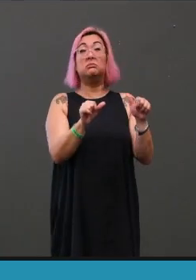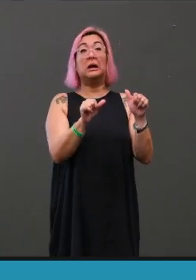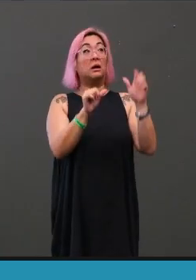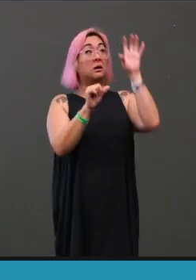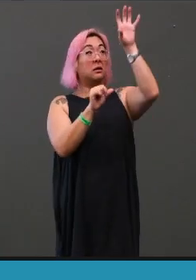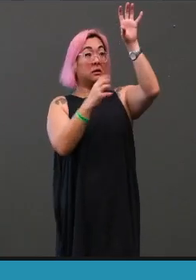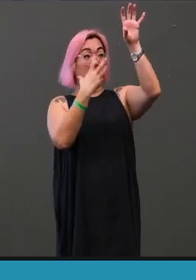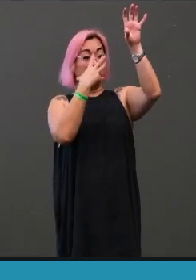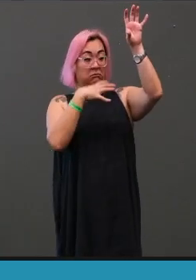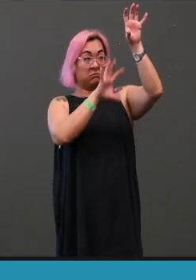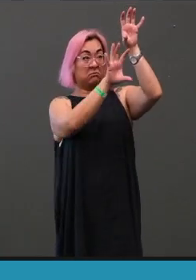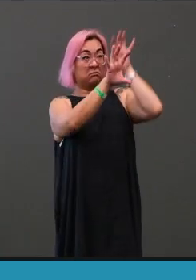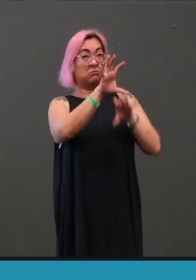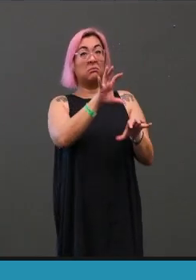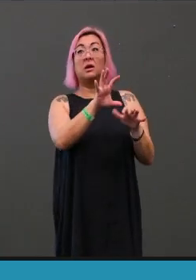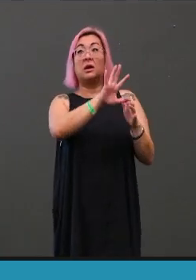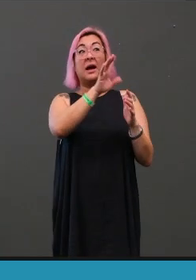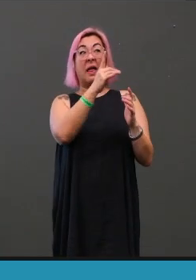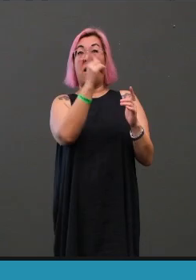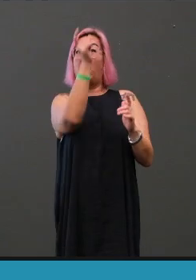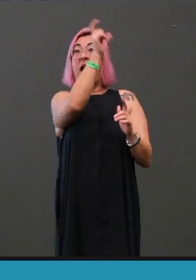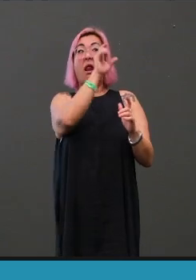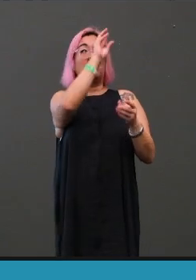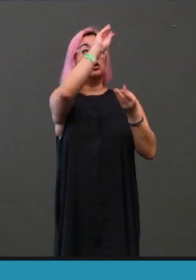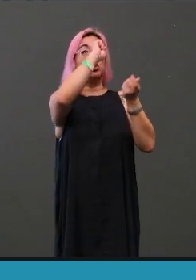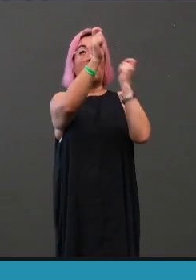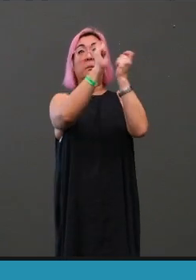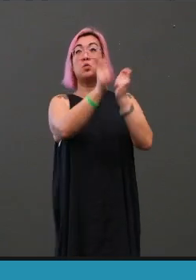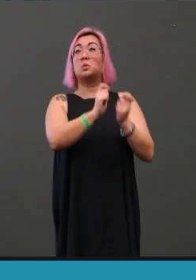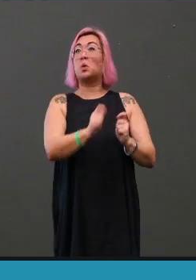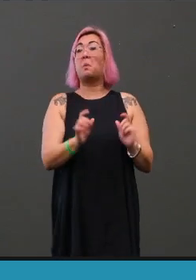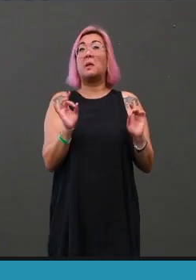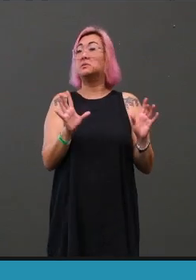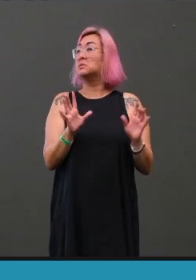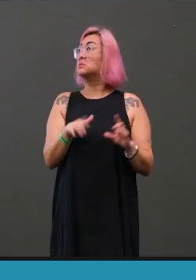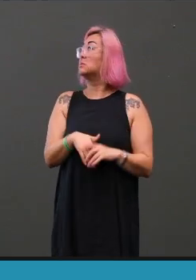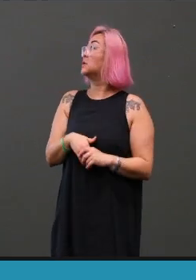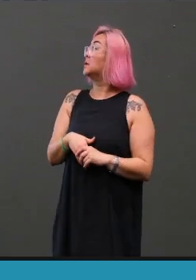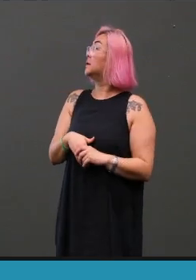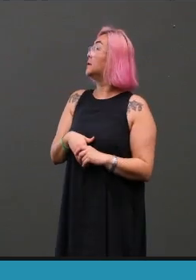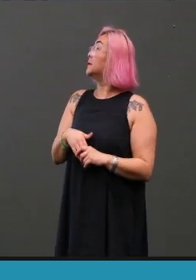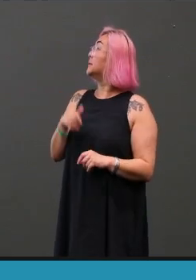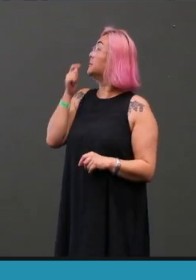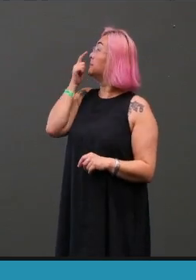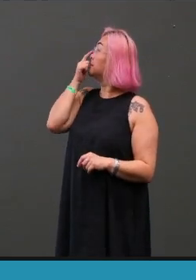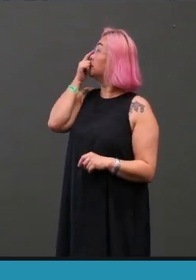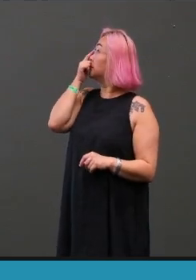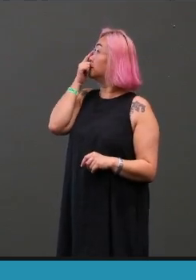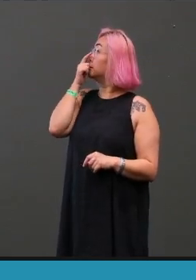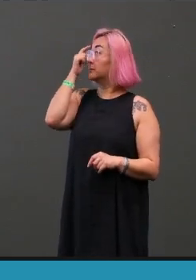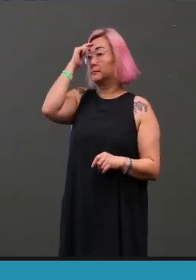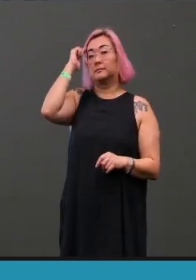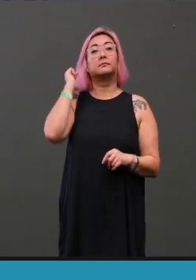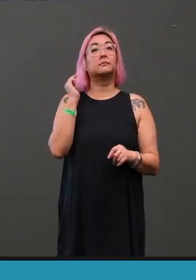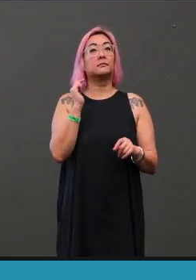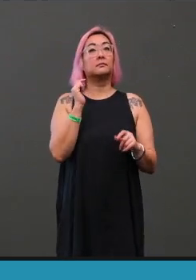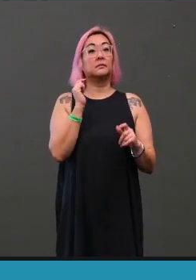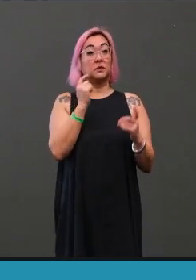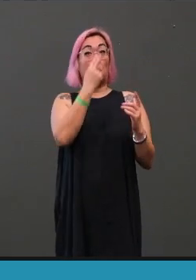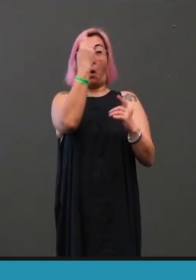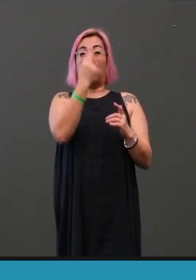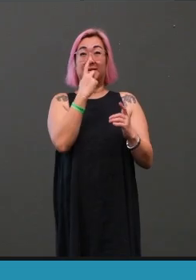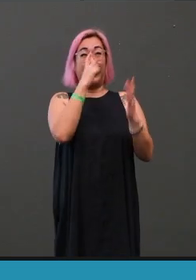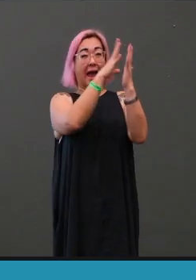to easily create a lot of different variations. So our artists will not only export these animations, but also different sets of